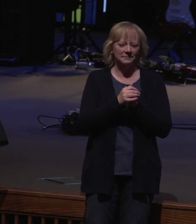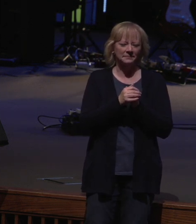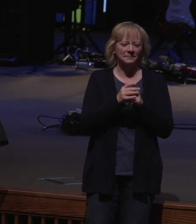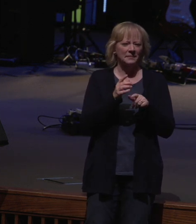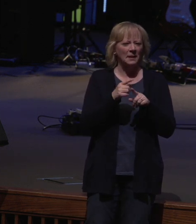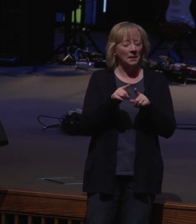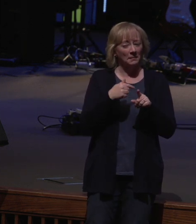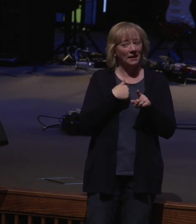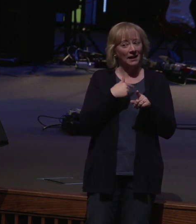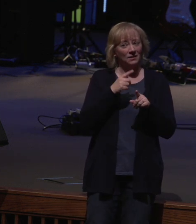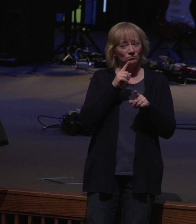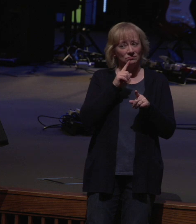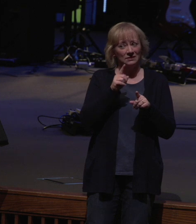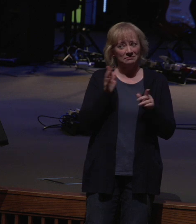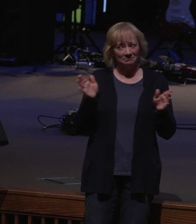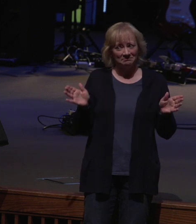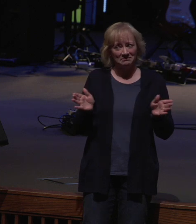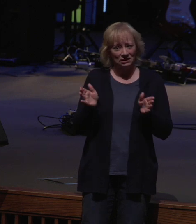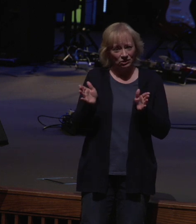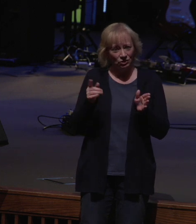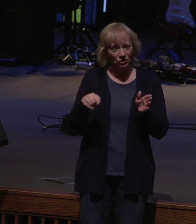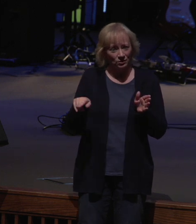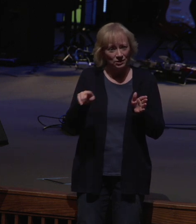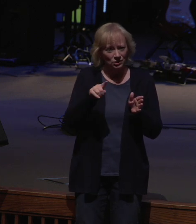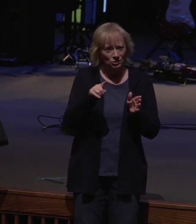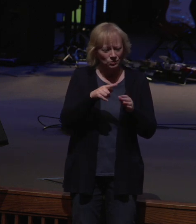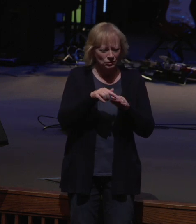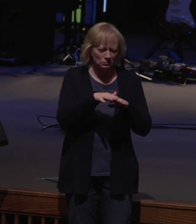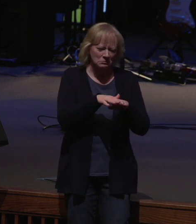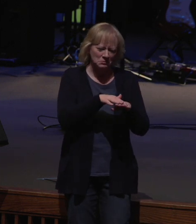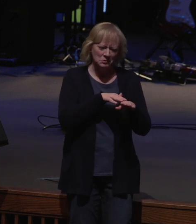But I'd encourage you to slow down